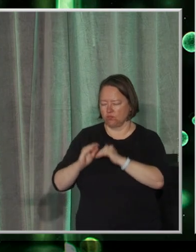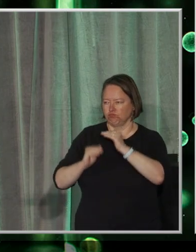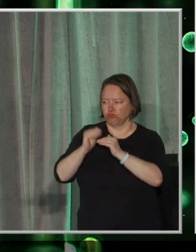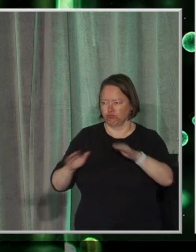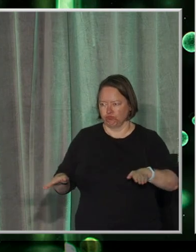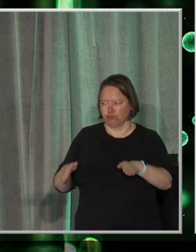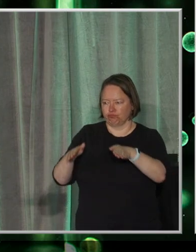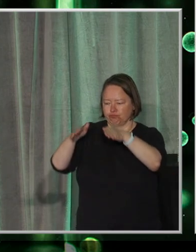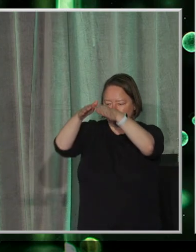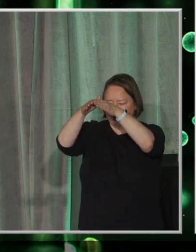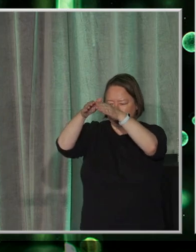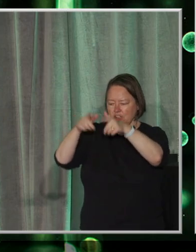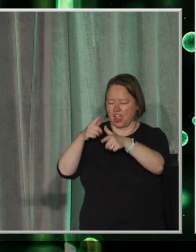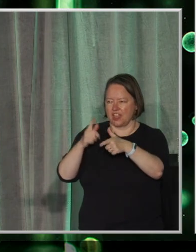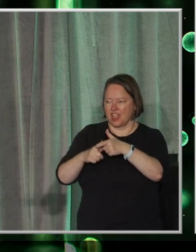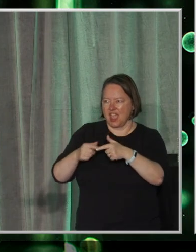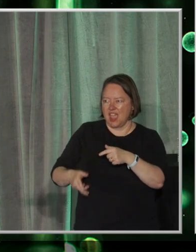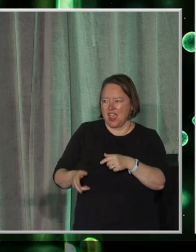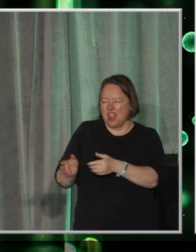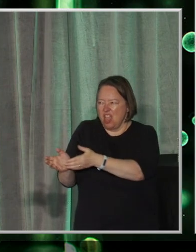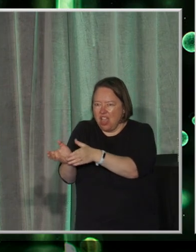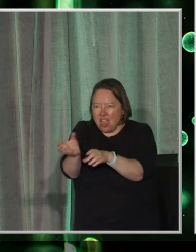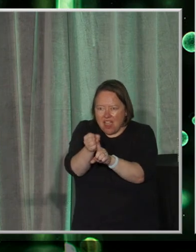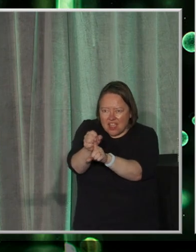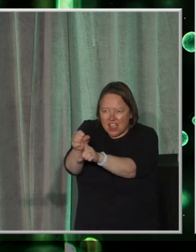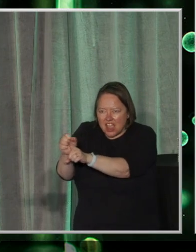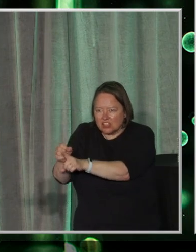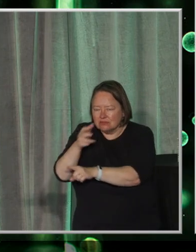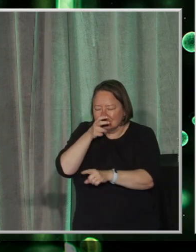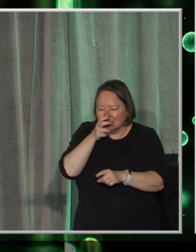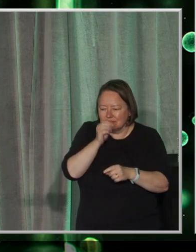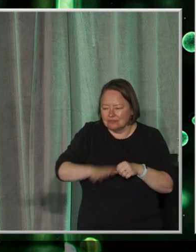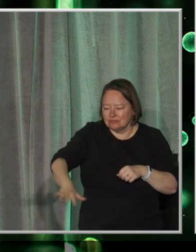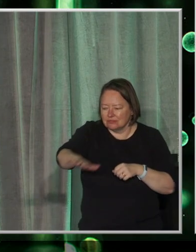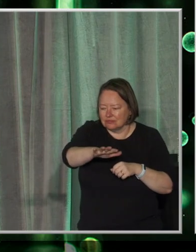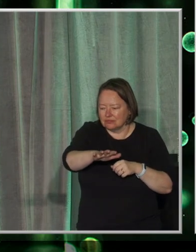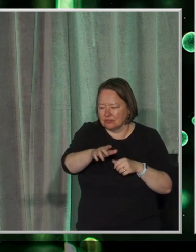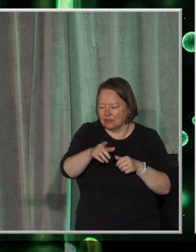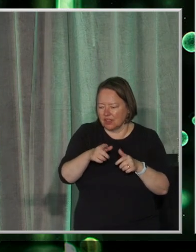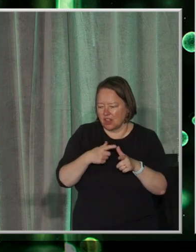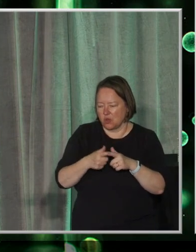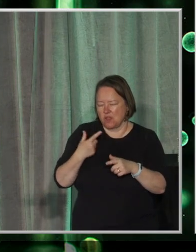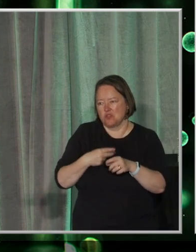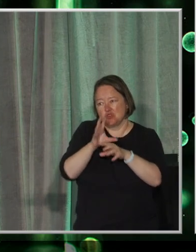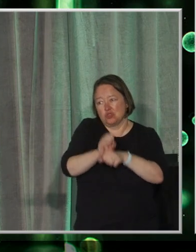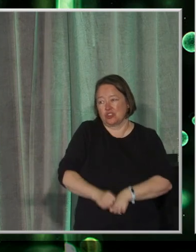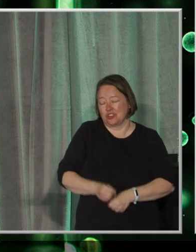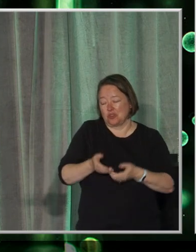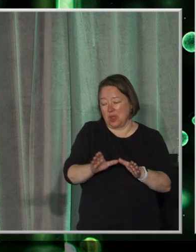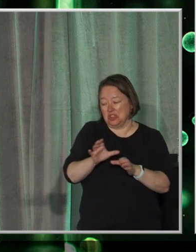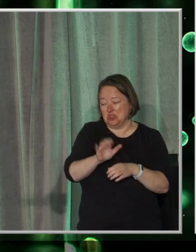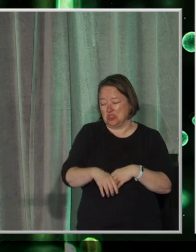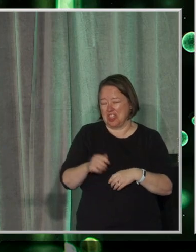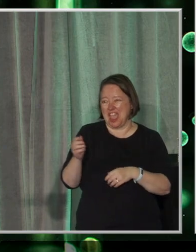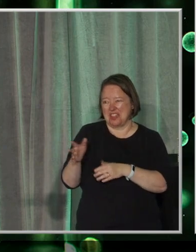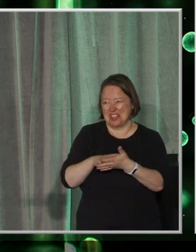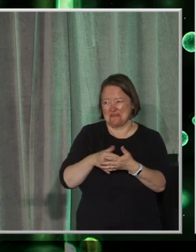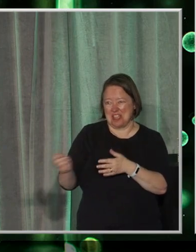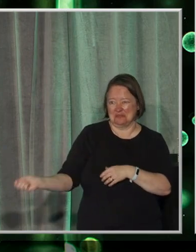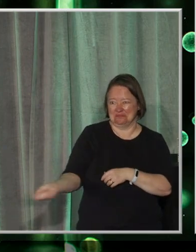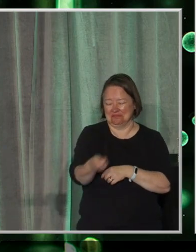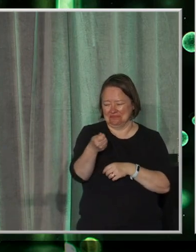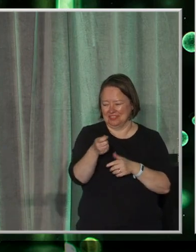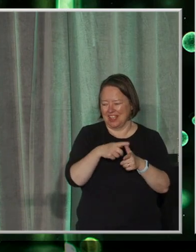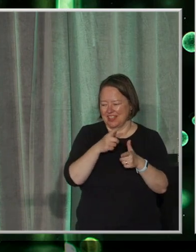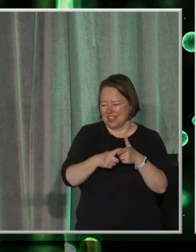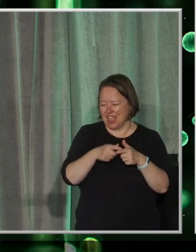on trapping the insects in the wild. We even used or employed traditional methods in doing this. Then the collected insects were